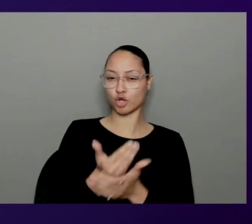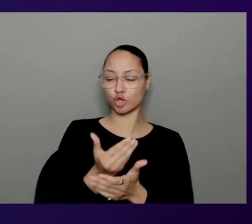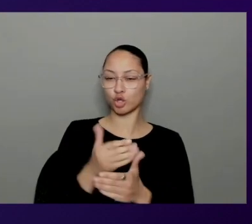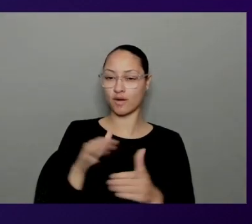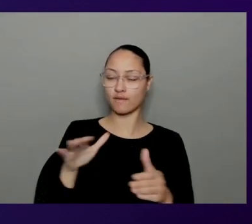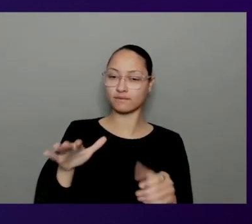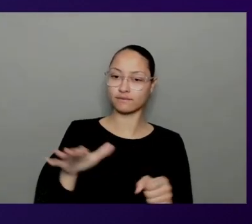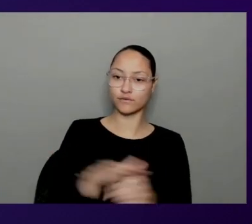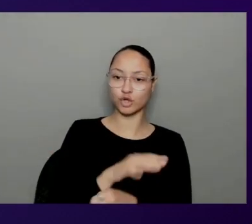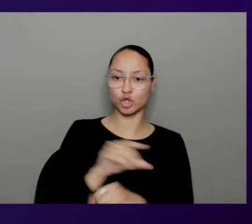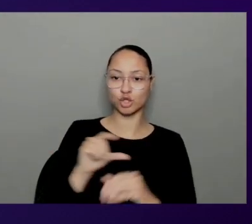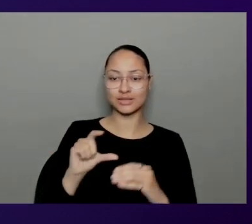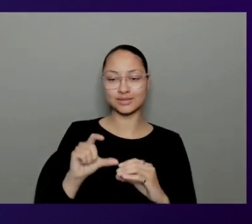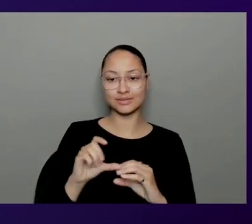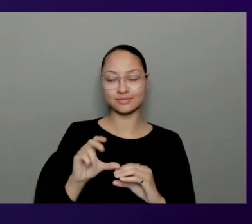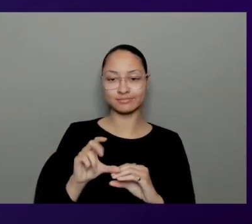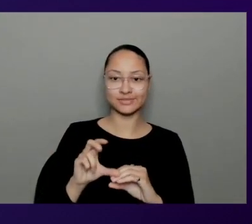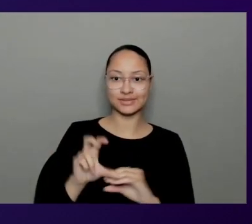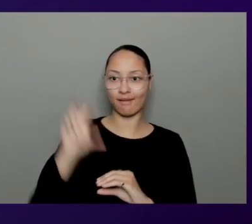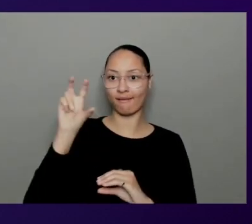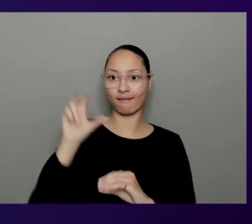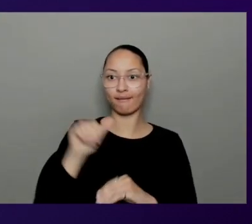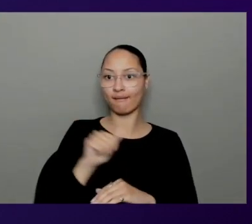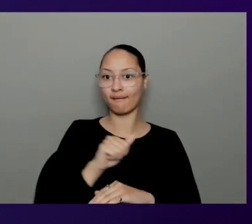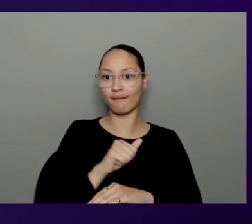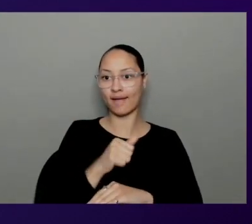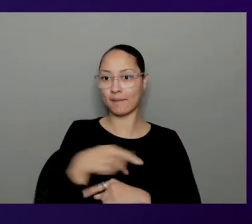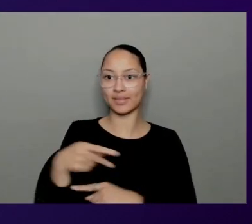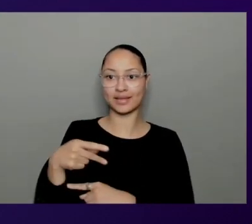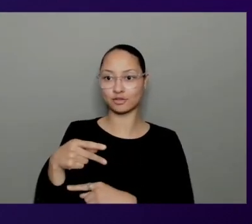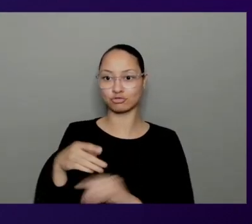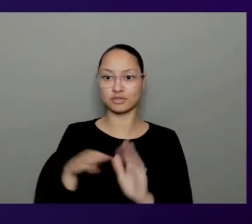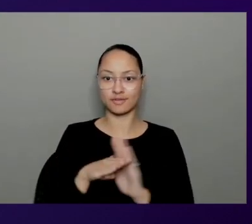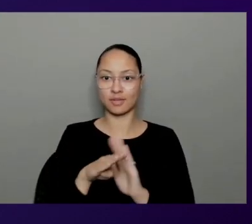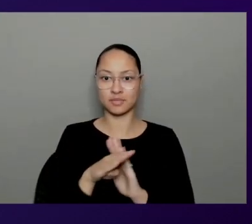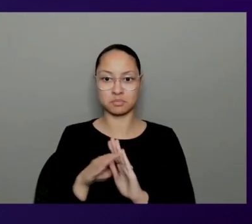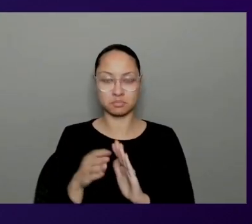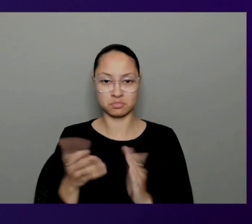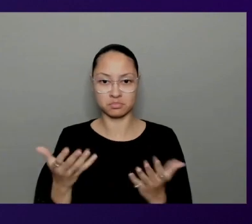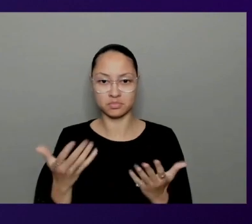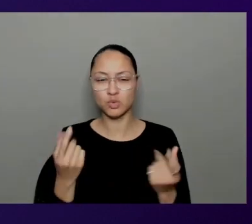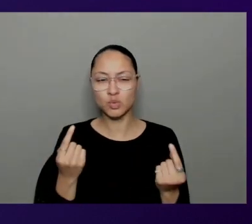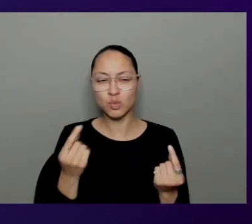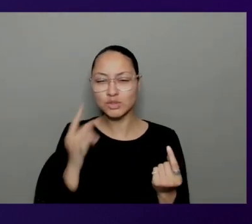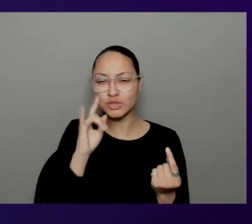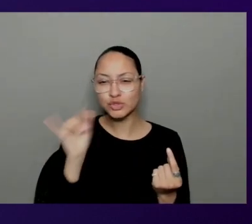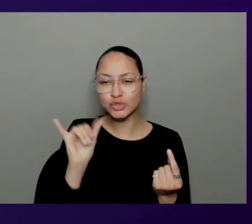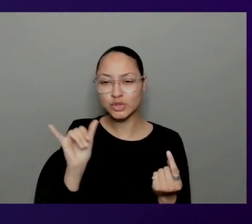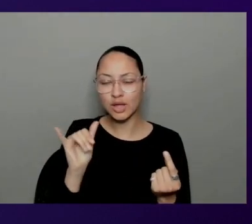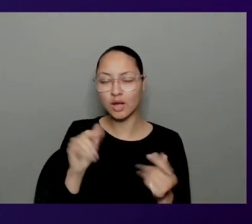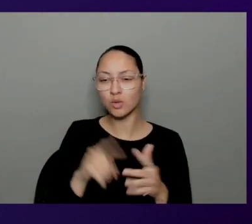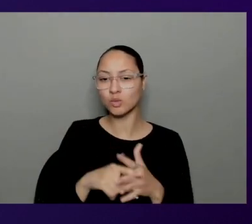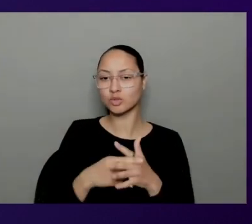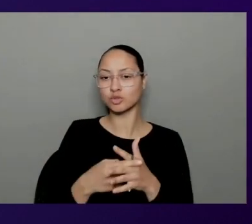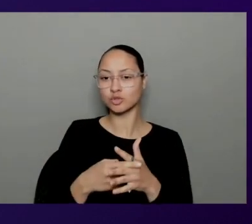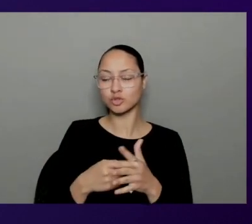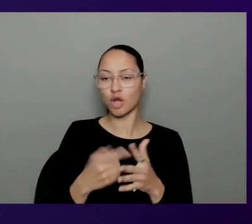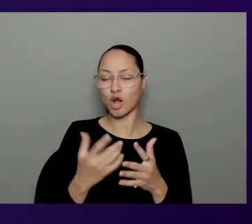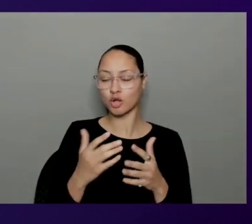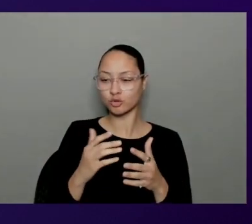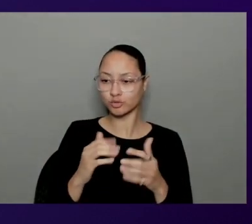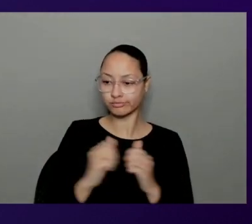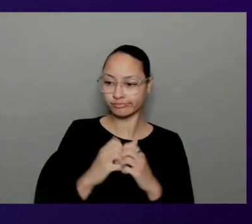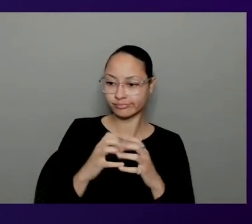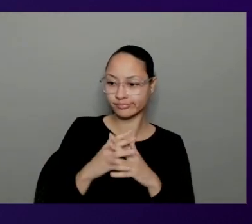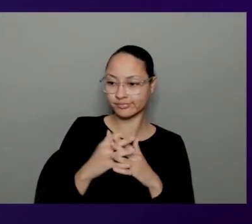look like? What do things look like when we go beyond a to-do application? When we start to put something together real world, something that involves